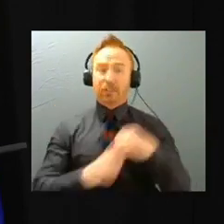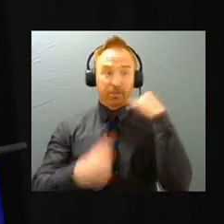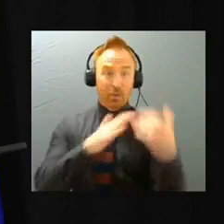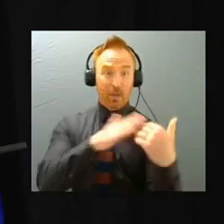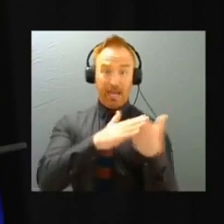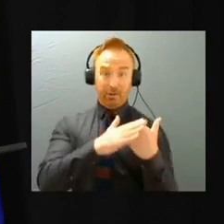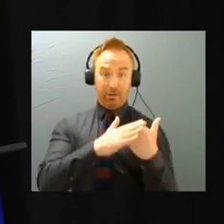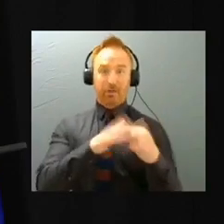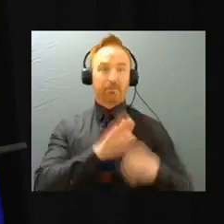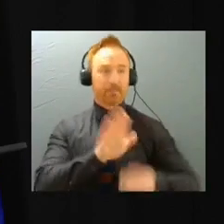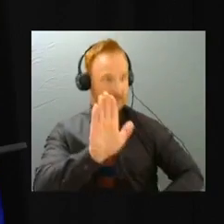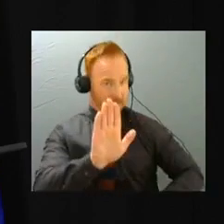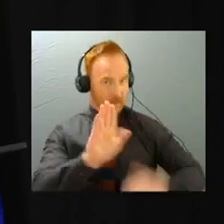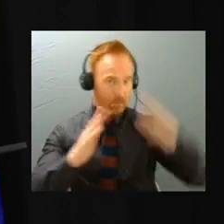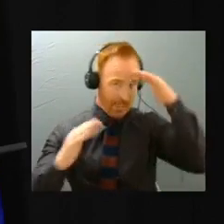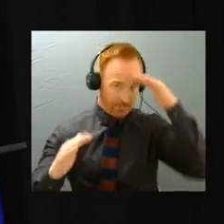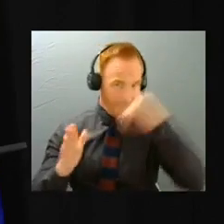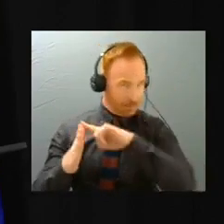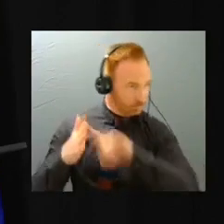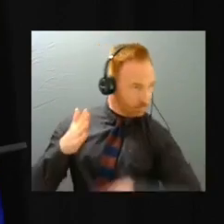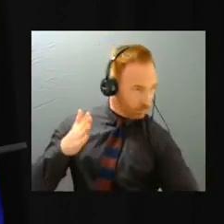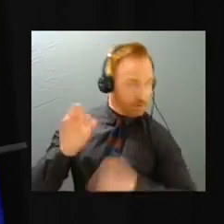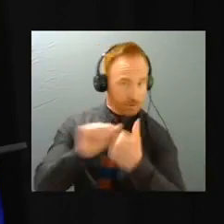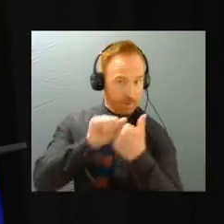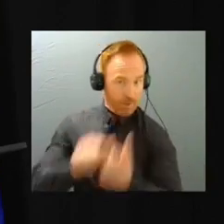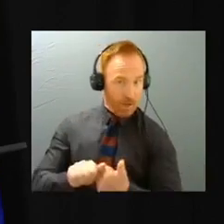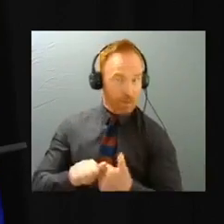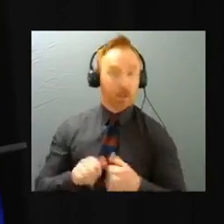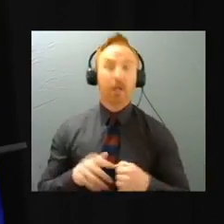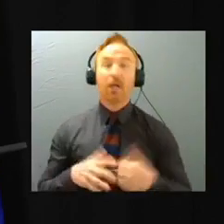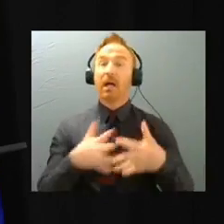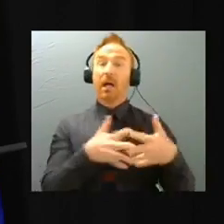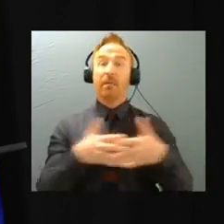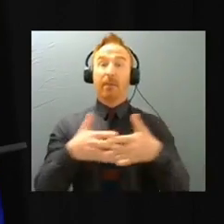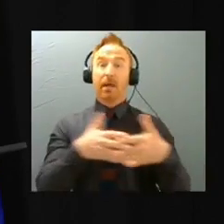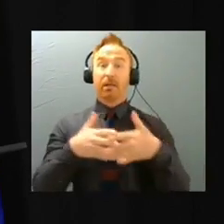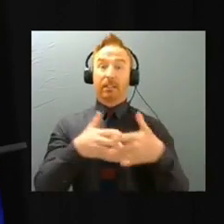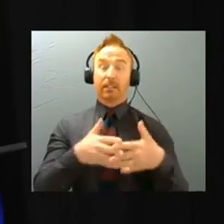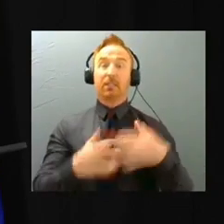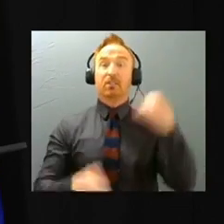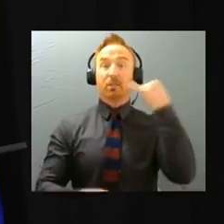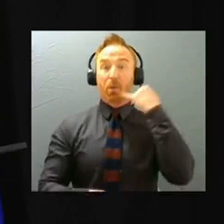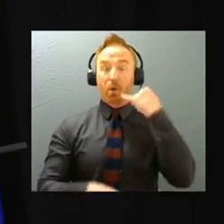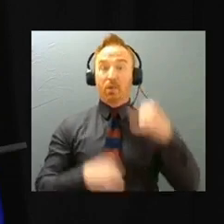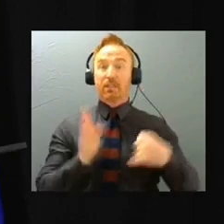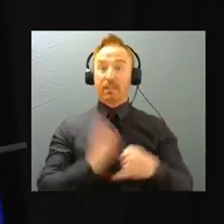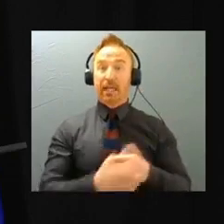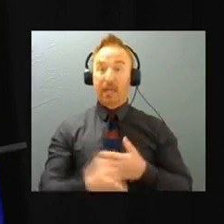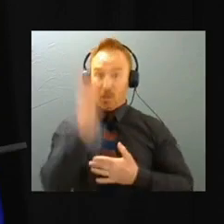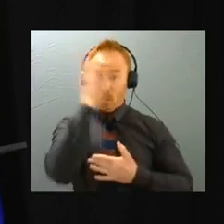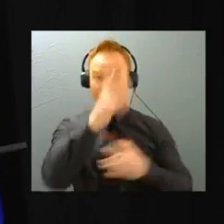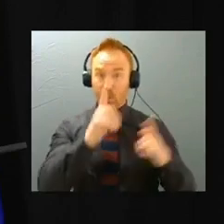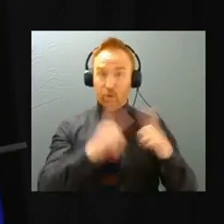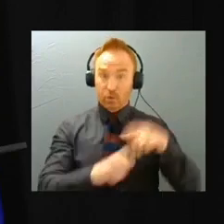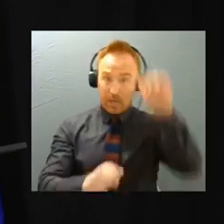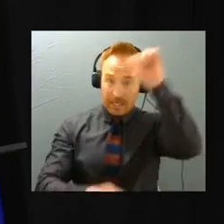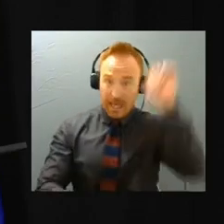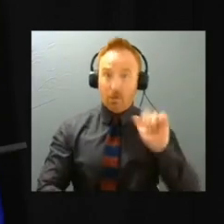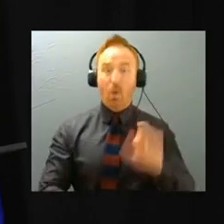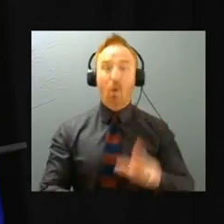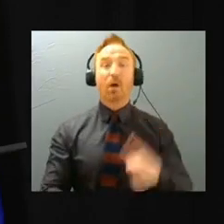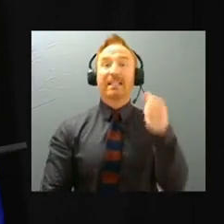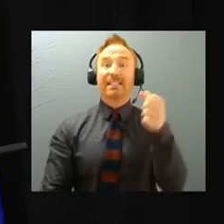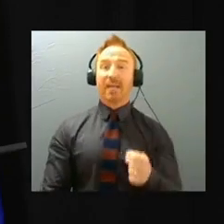territory. This includes American travelers who pass through our territory on their way to Alaska or south to the lower